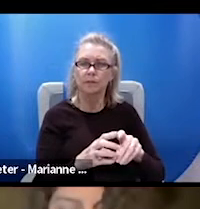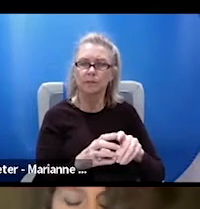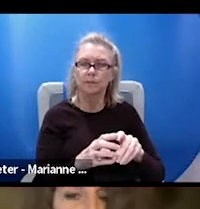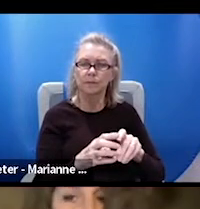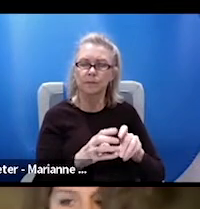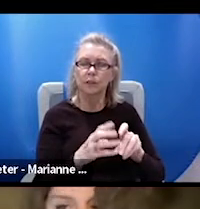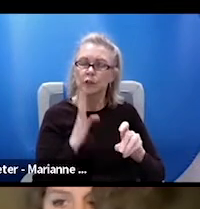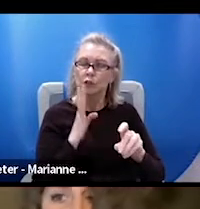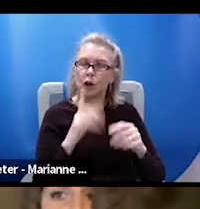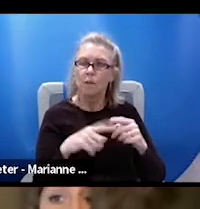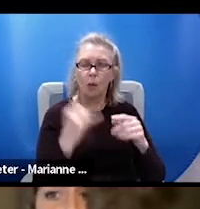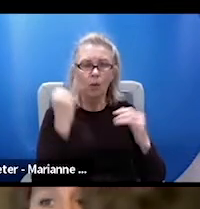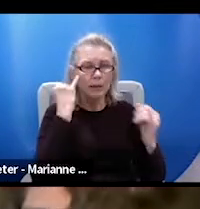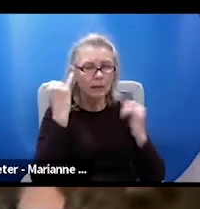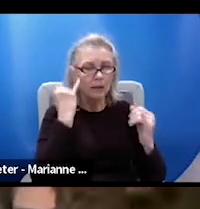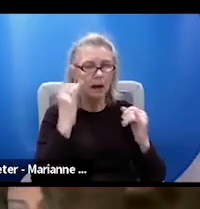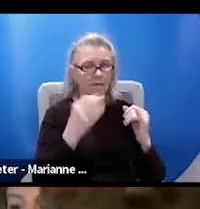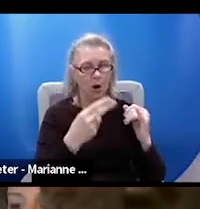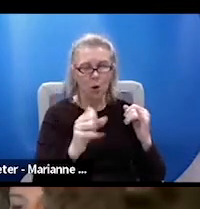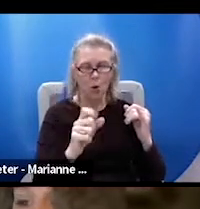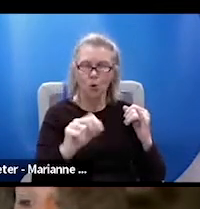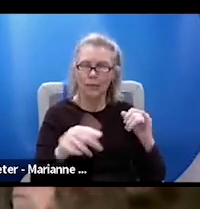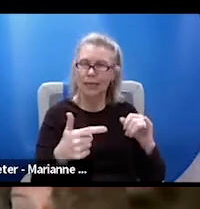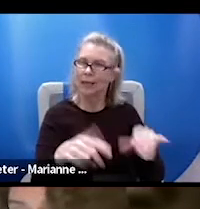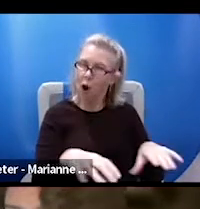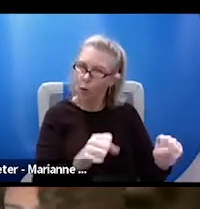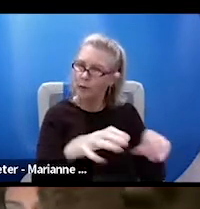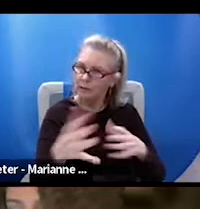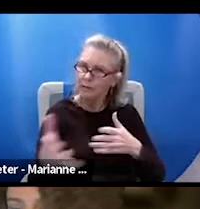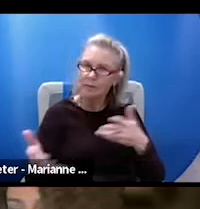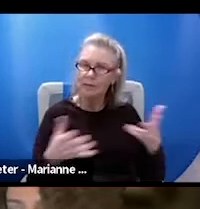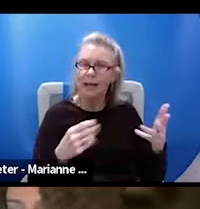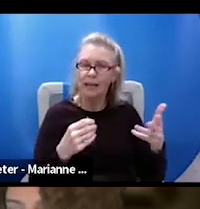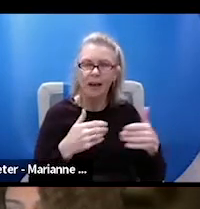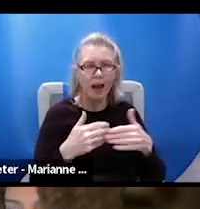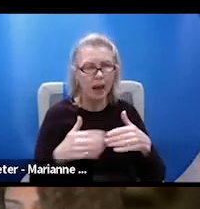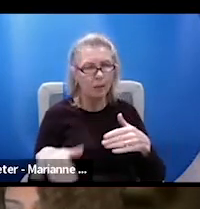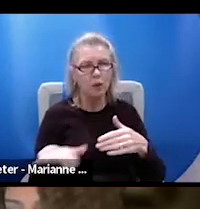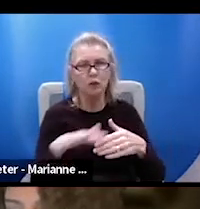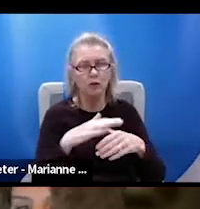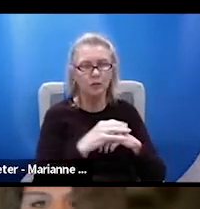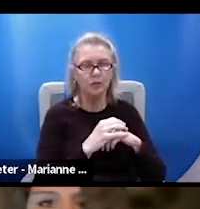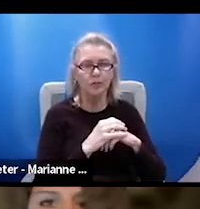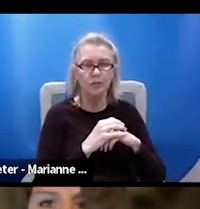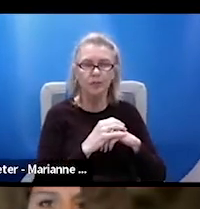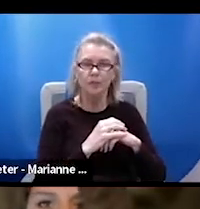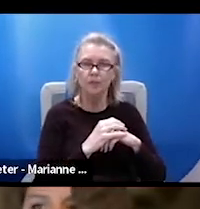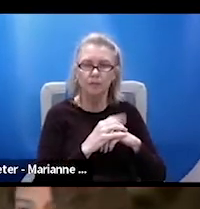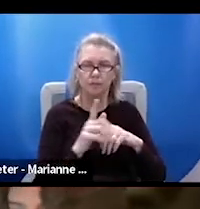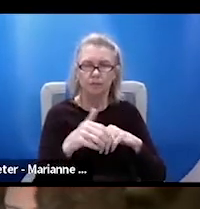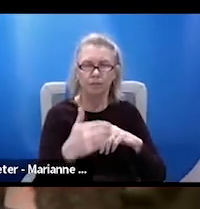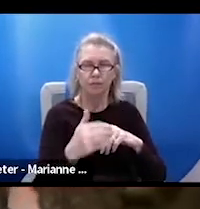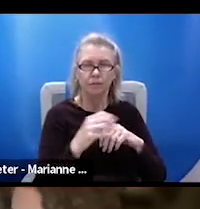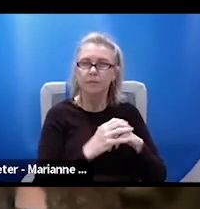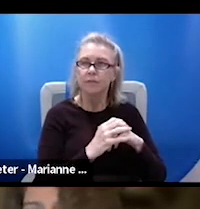talk about these ideas of hosting and neighbors. We can go to the next